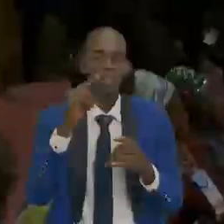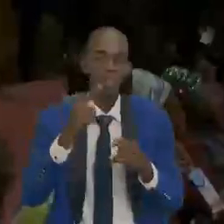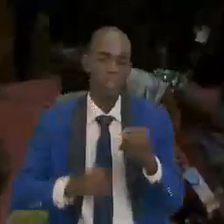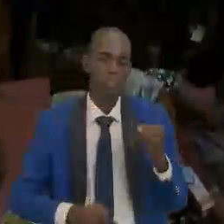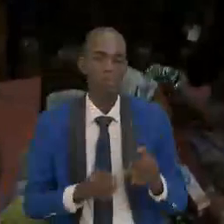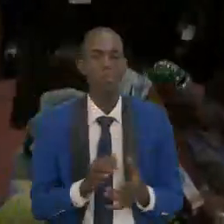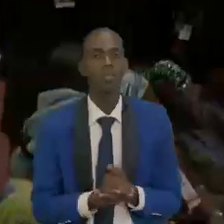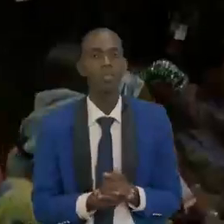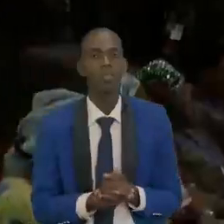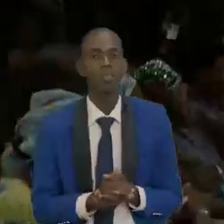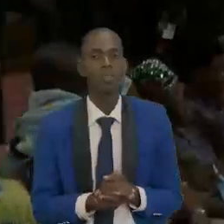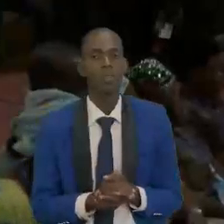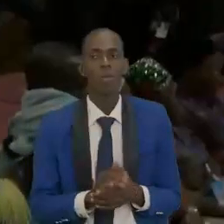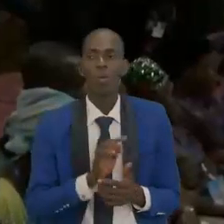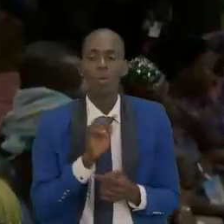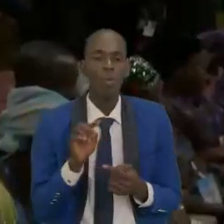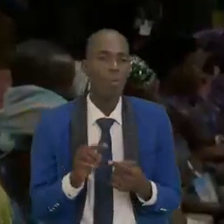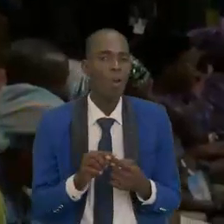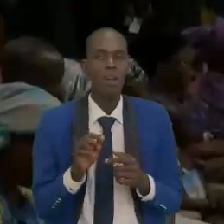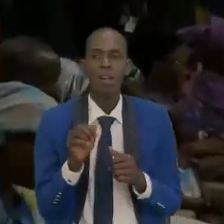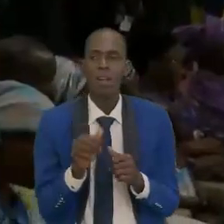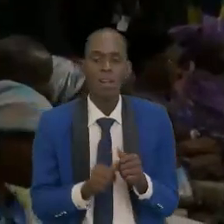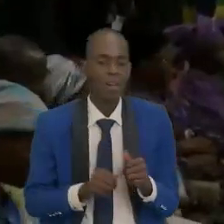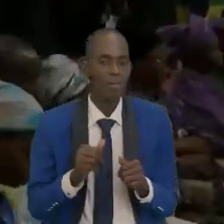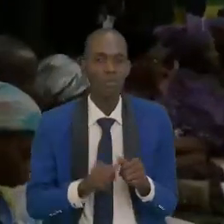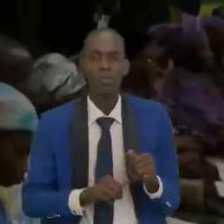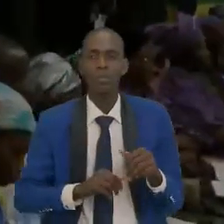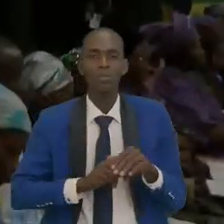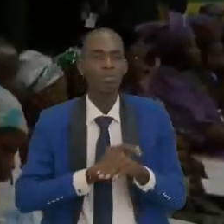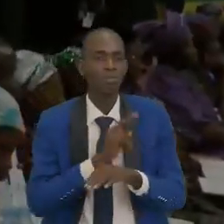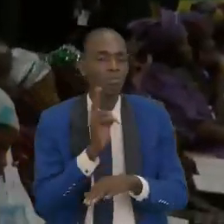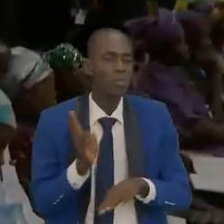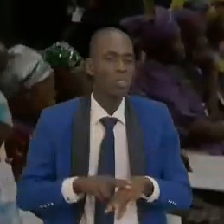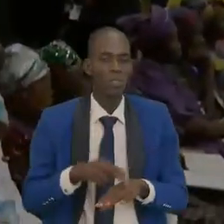when every natural scene fails